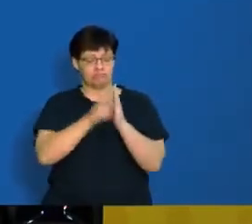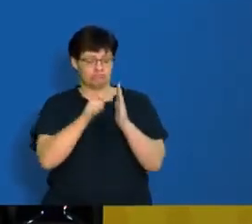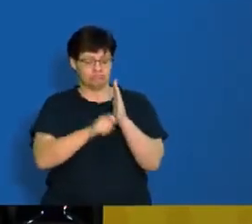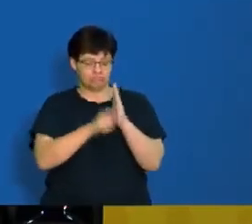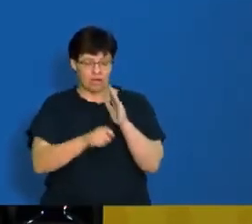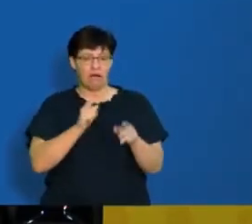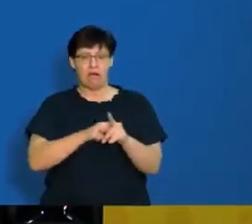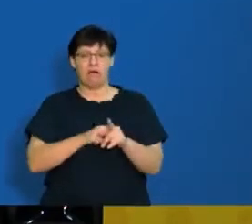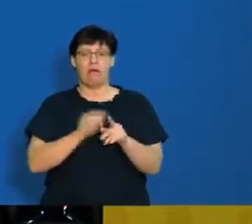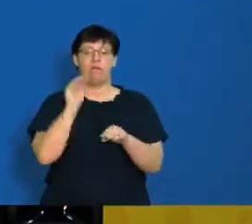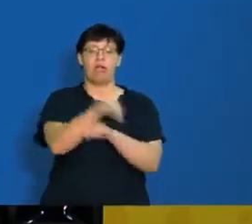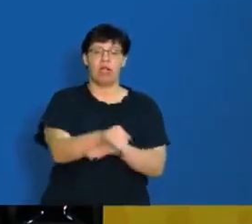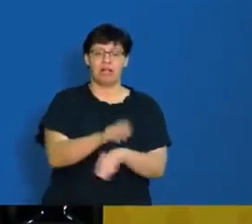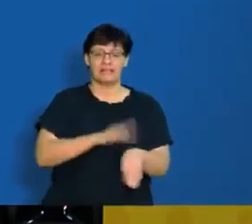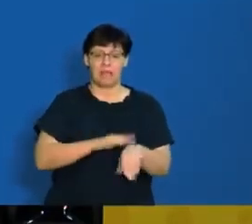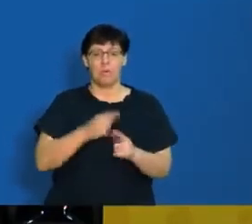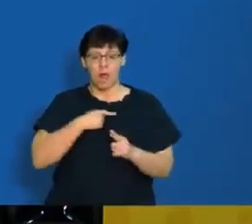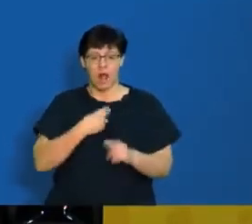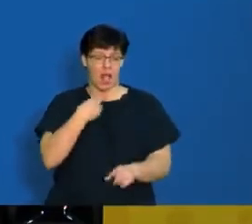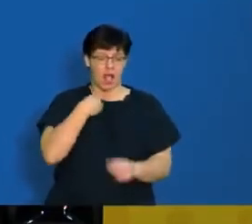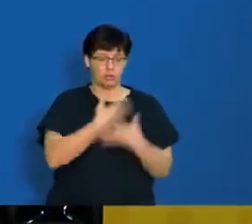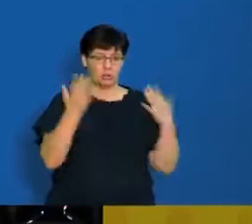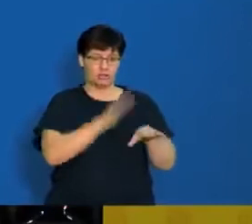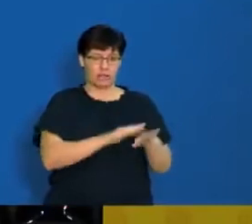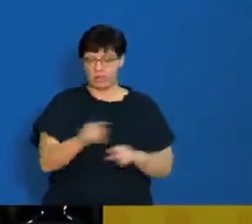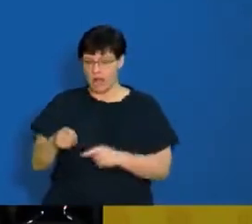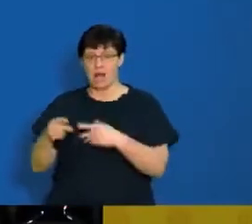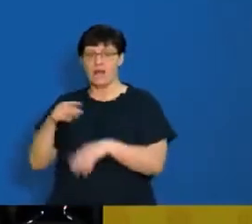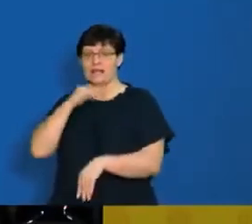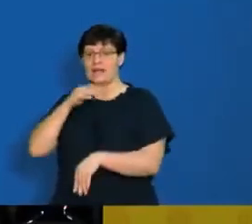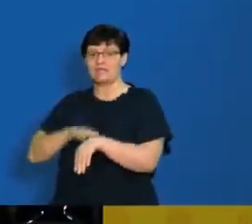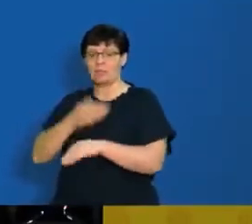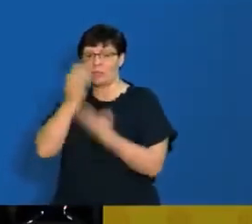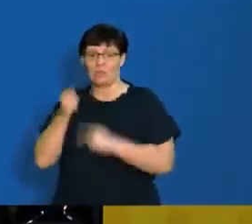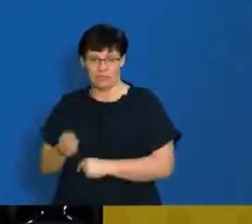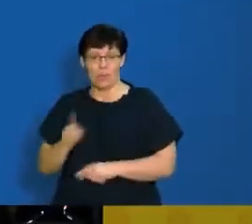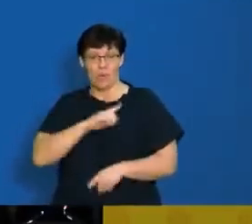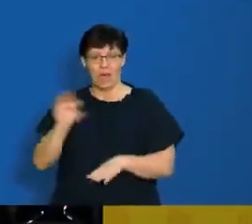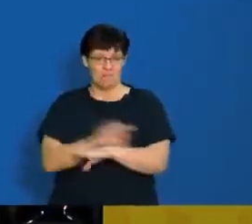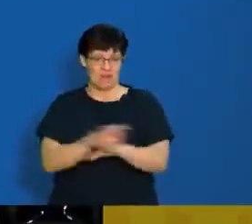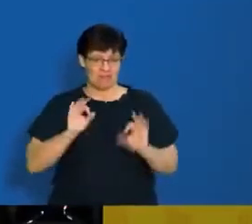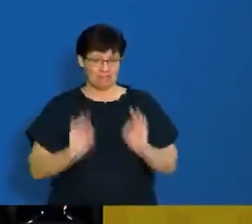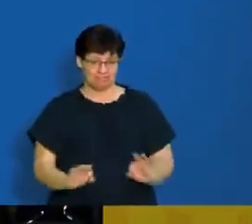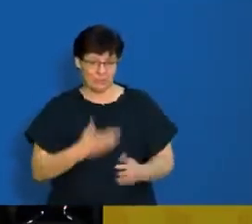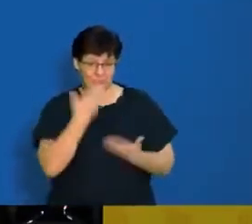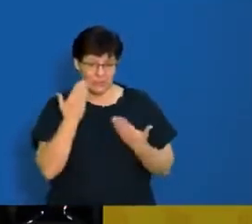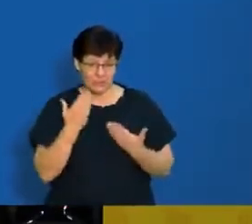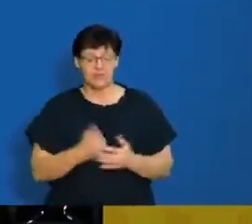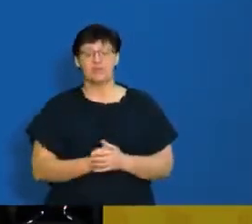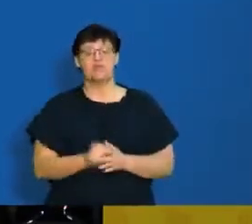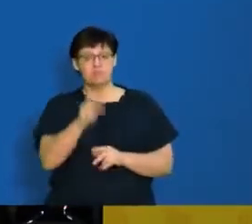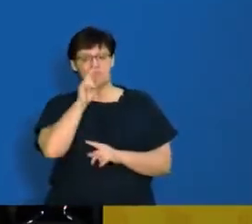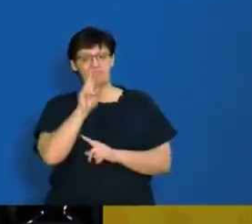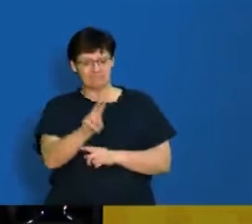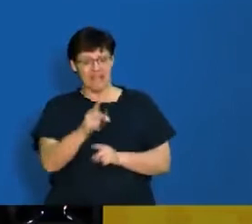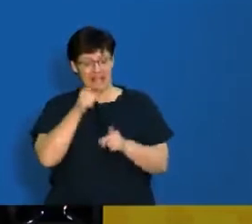time or not being able to answer all the questions because you have not planned your time properly. Now, as you will see when I